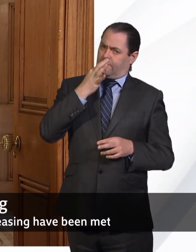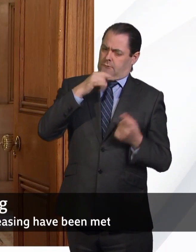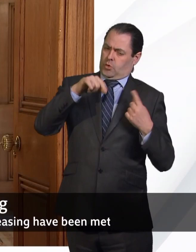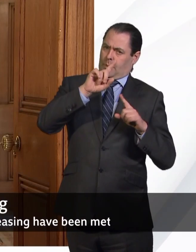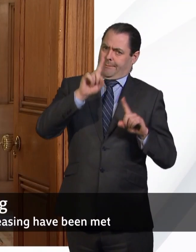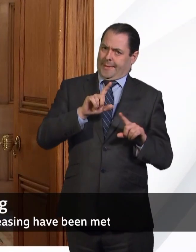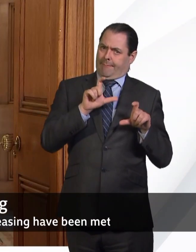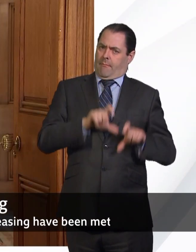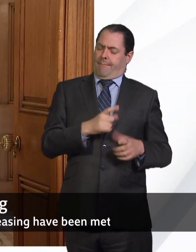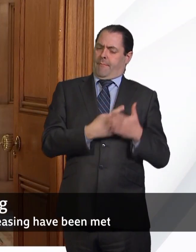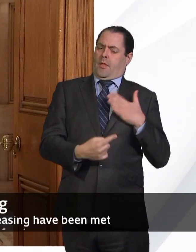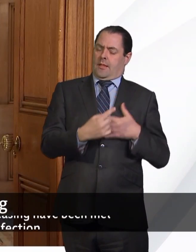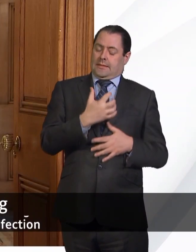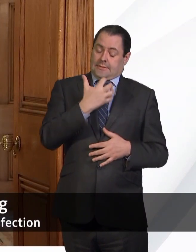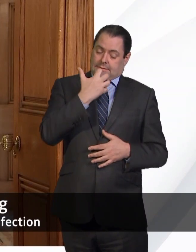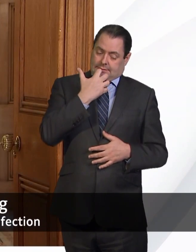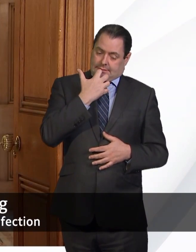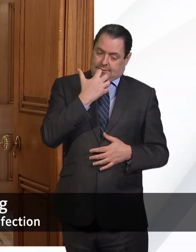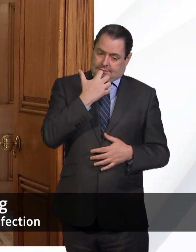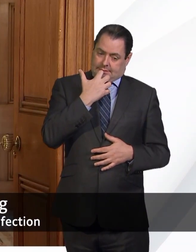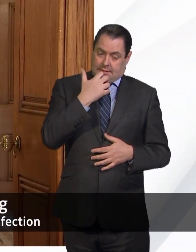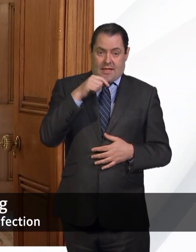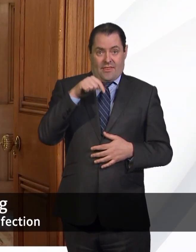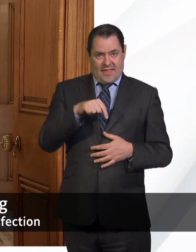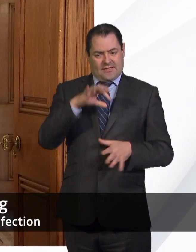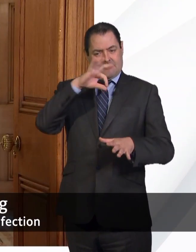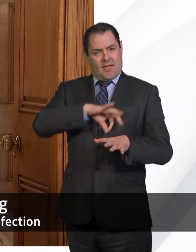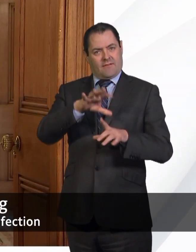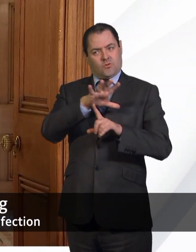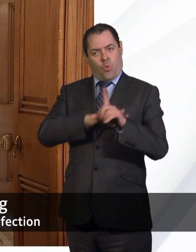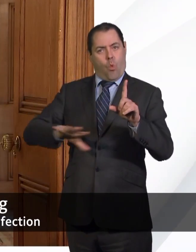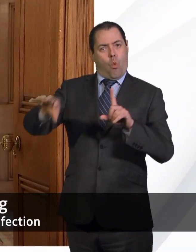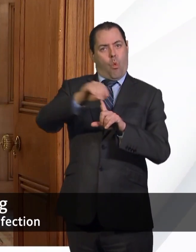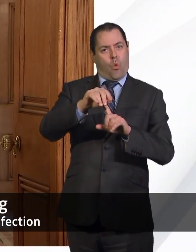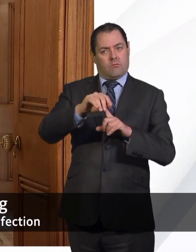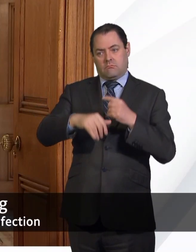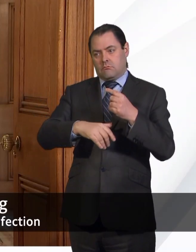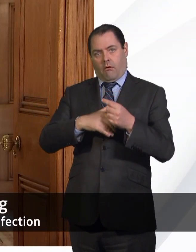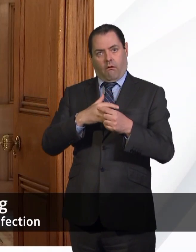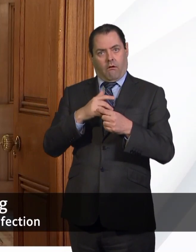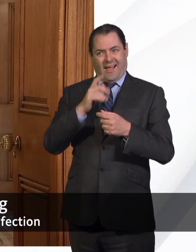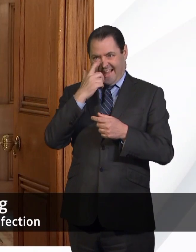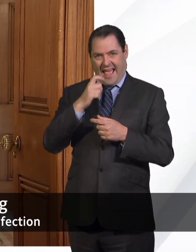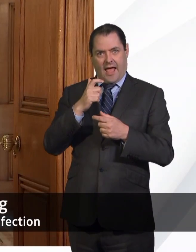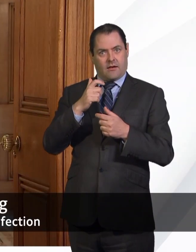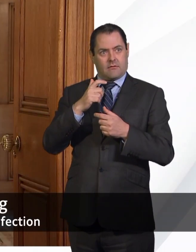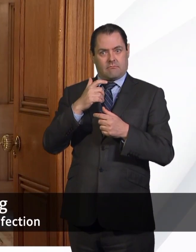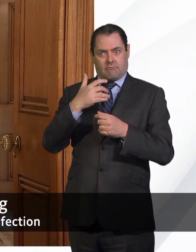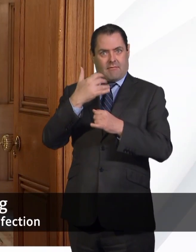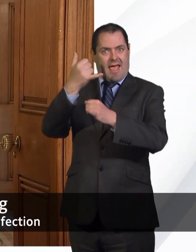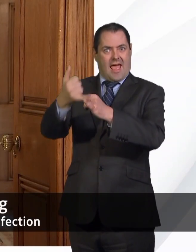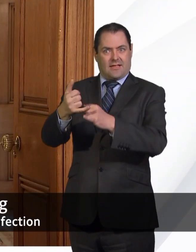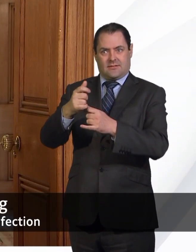are going to have to pay for the eventual liberation of the whole of the